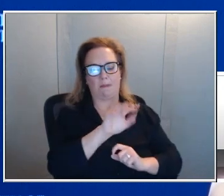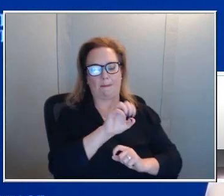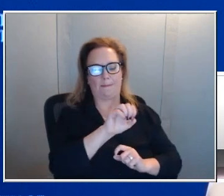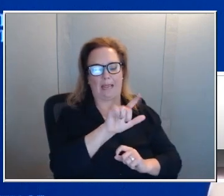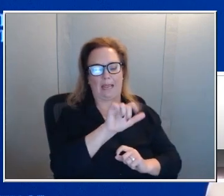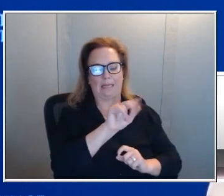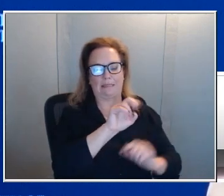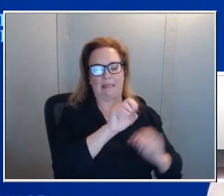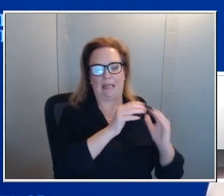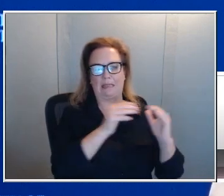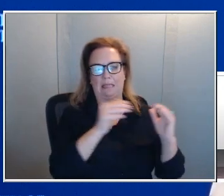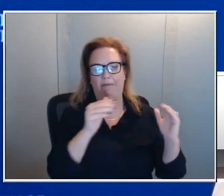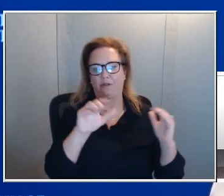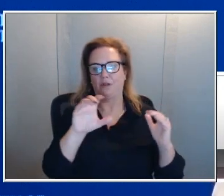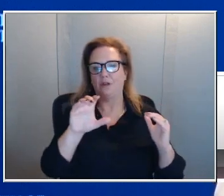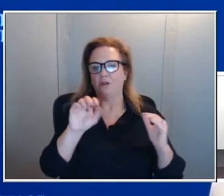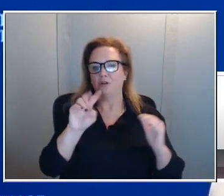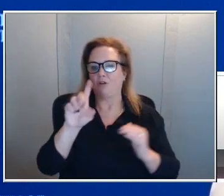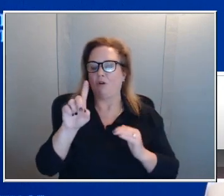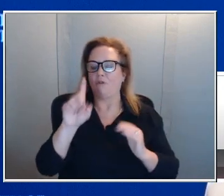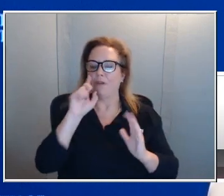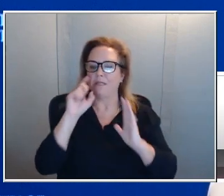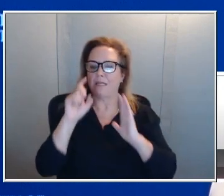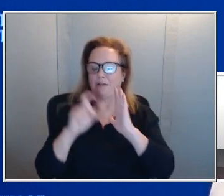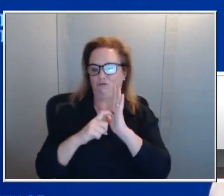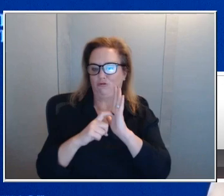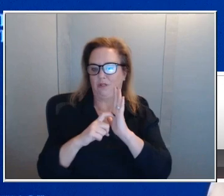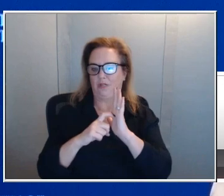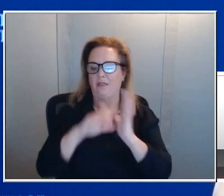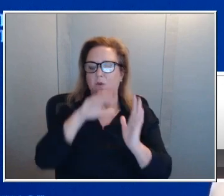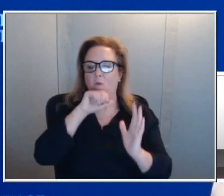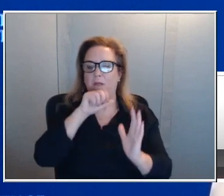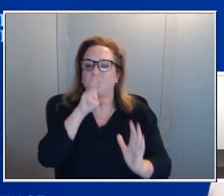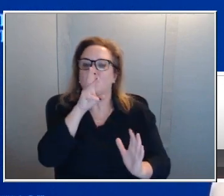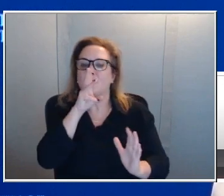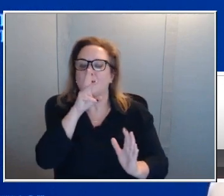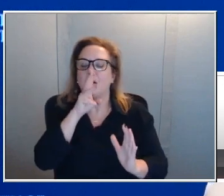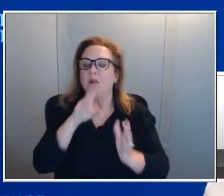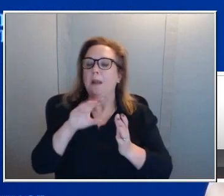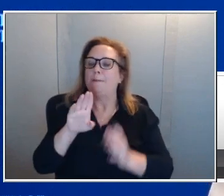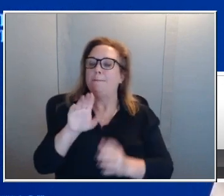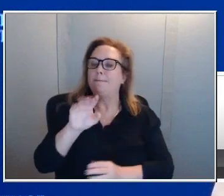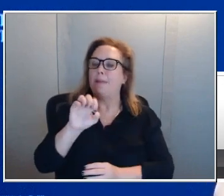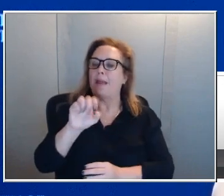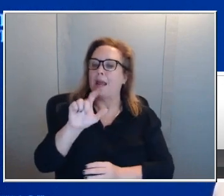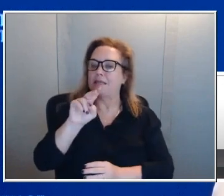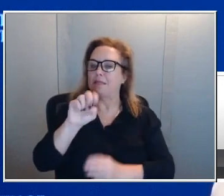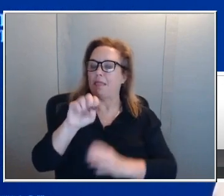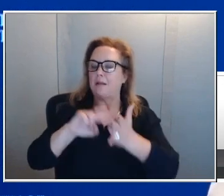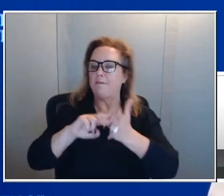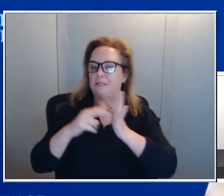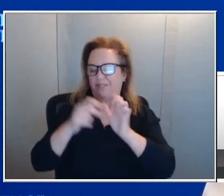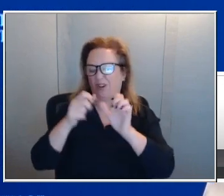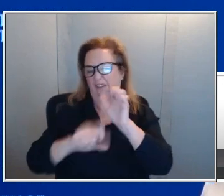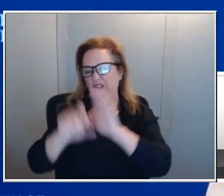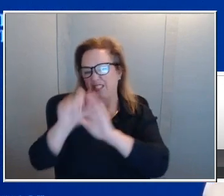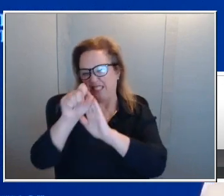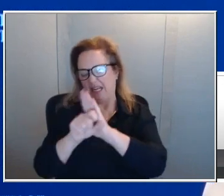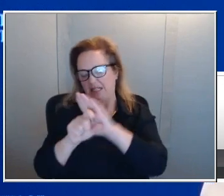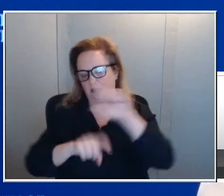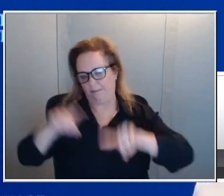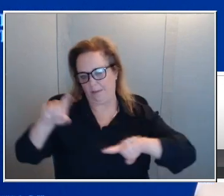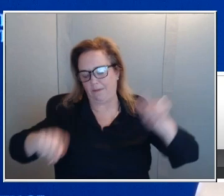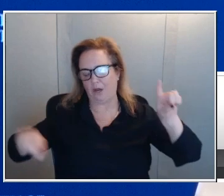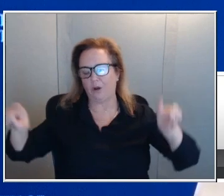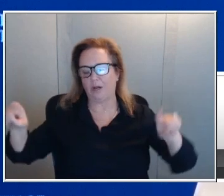of SARS-CoV-2 detection in the wastewater. And what does that mean? What is the baseline level? Well, for every state, it's going to be a different baseline level.